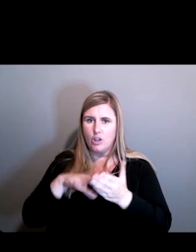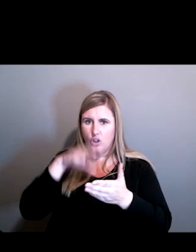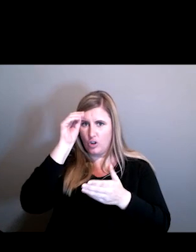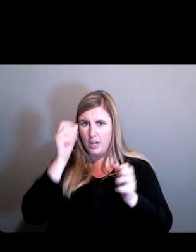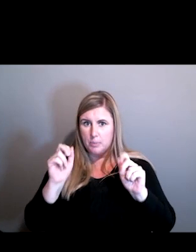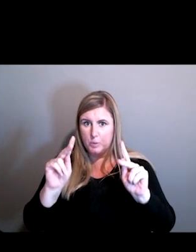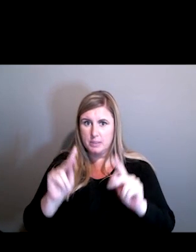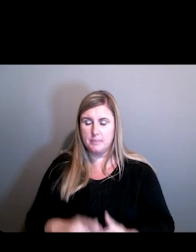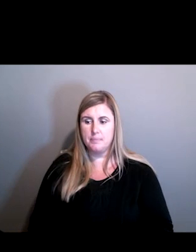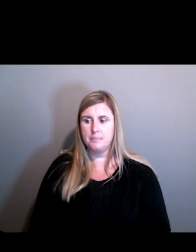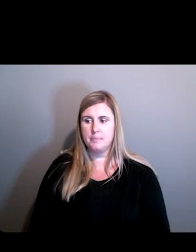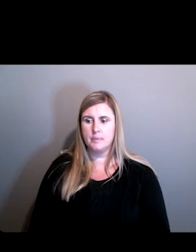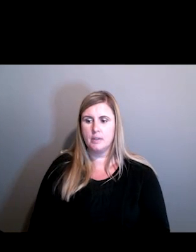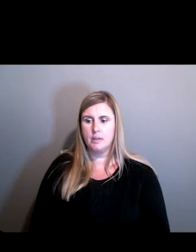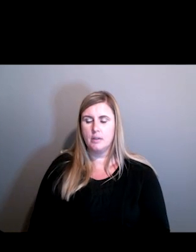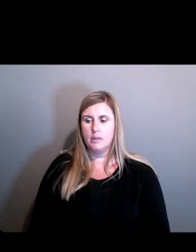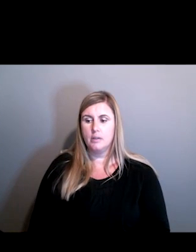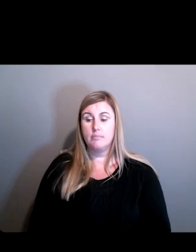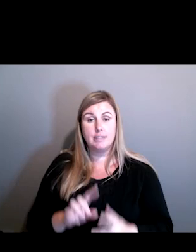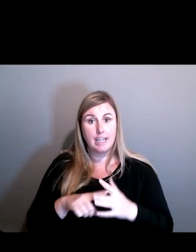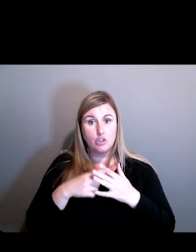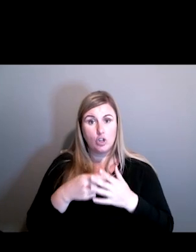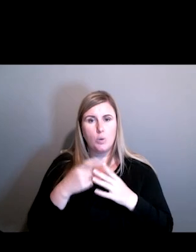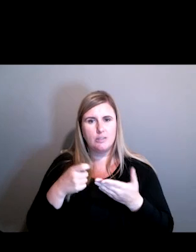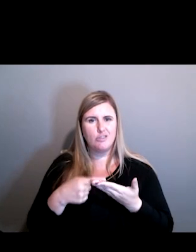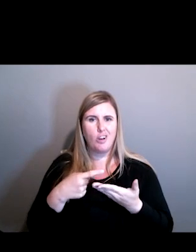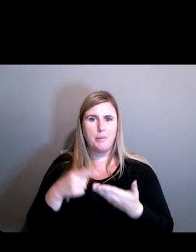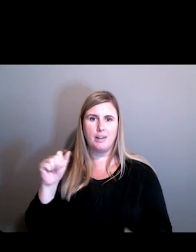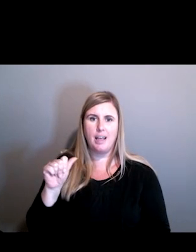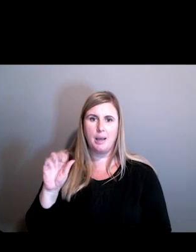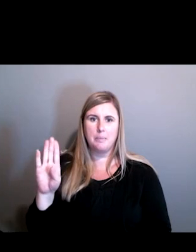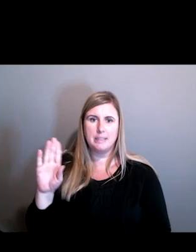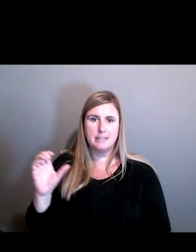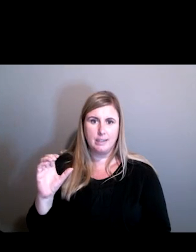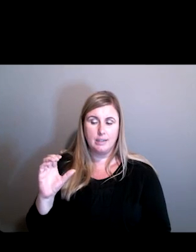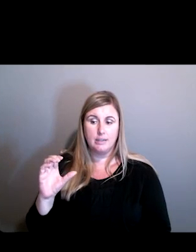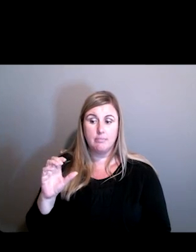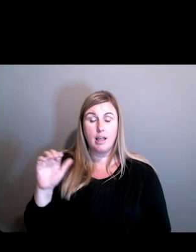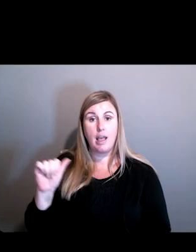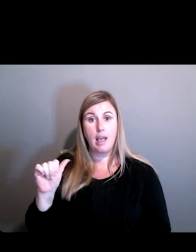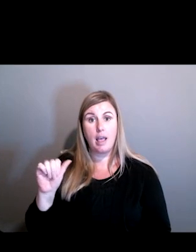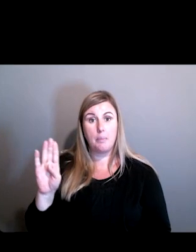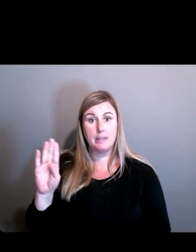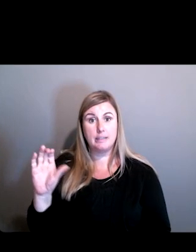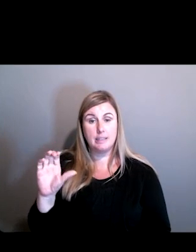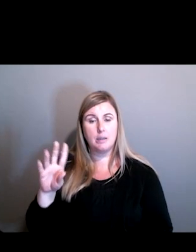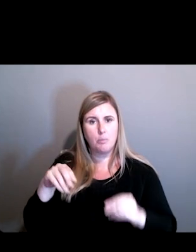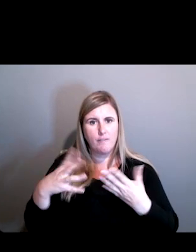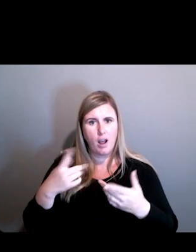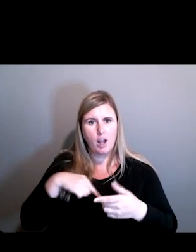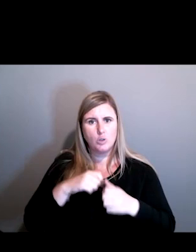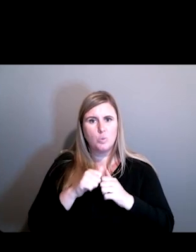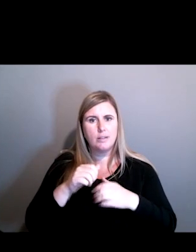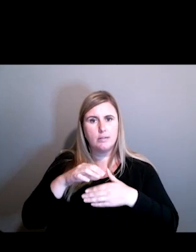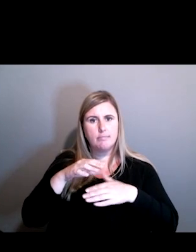opportunities. To get started, we need to talk about the ABCs. And the ABCs provide us with a context